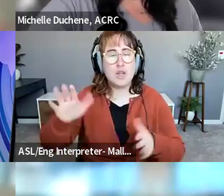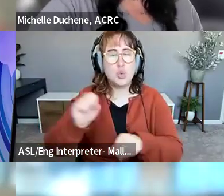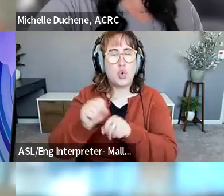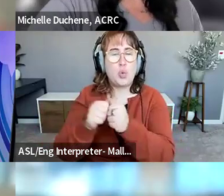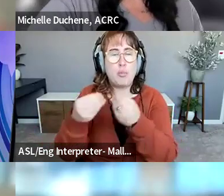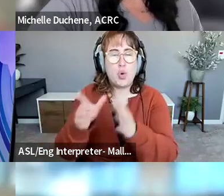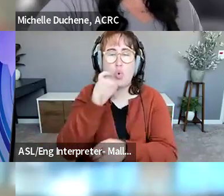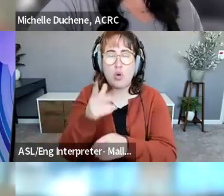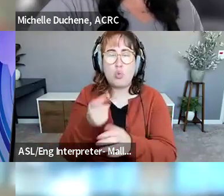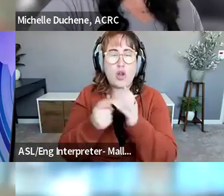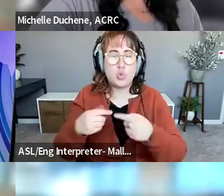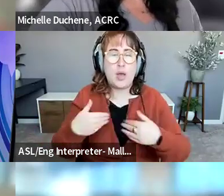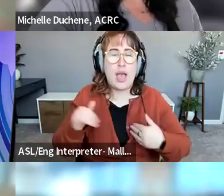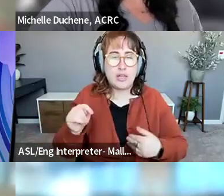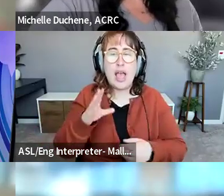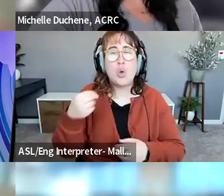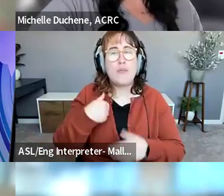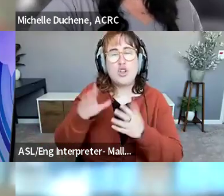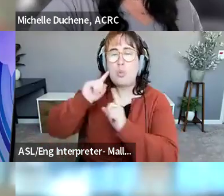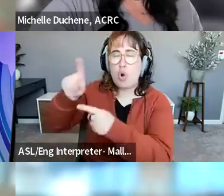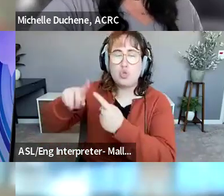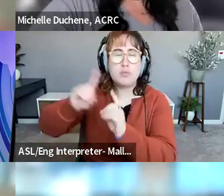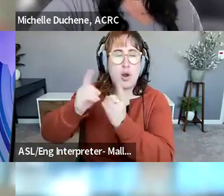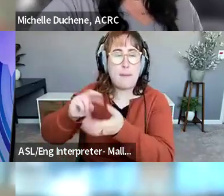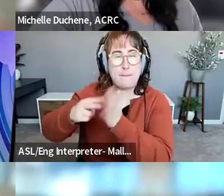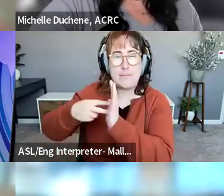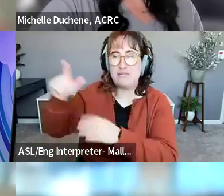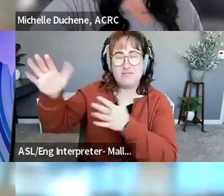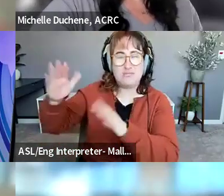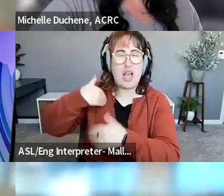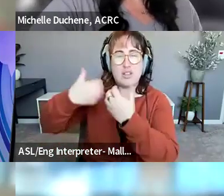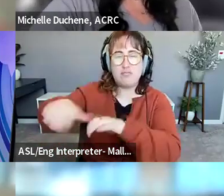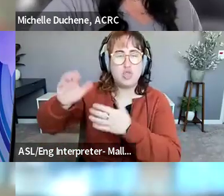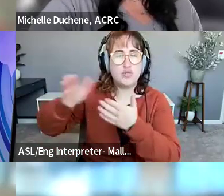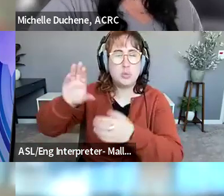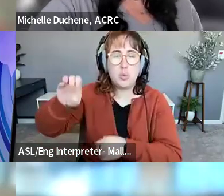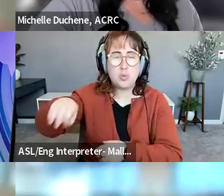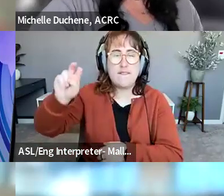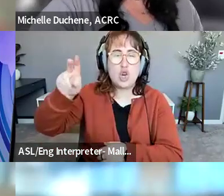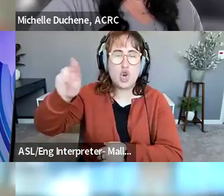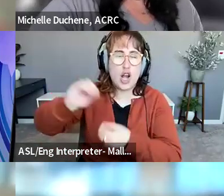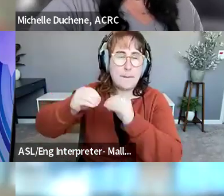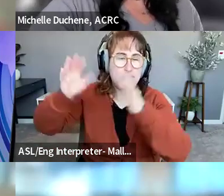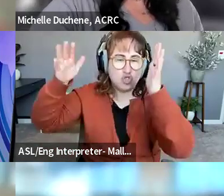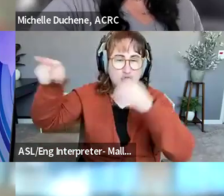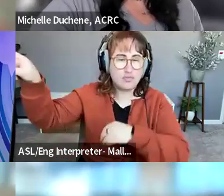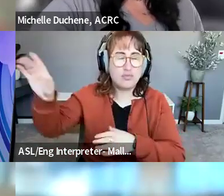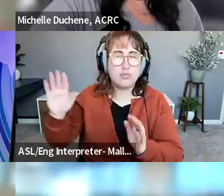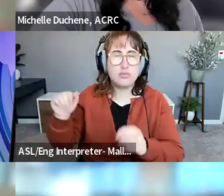required to have it. And we've reported that to the department. So they have service codes that are required and vendor numbers. So they will